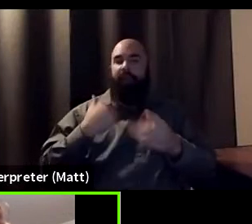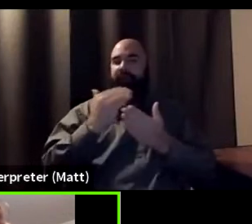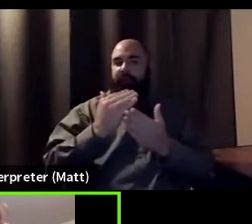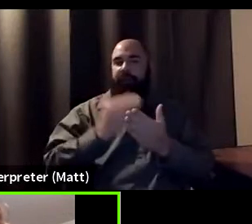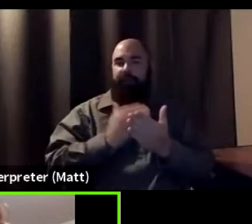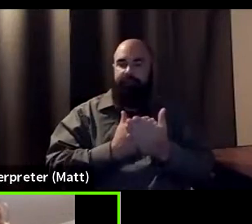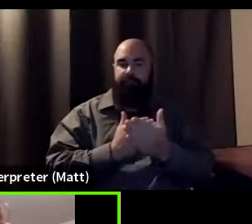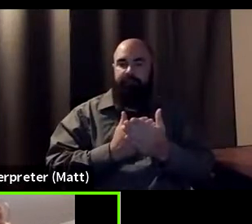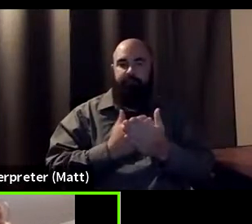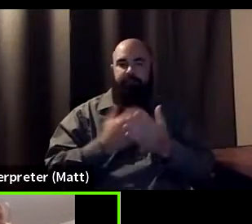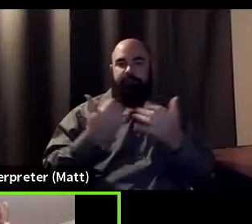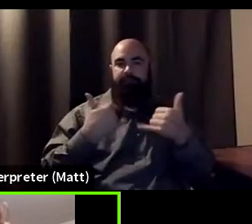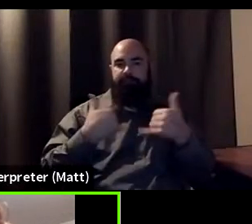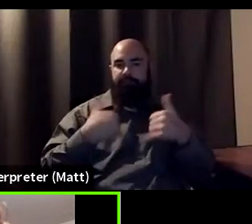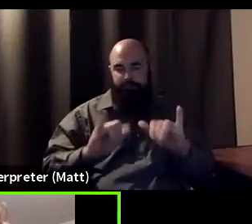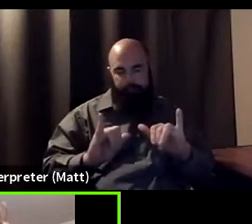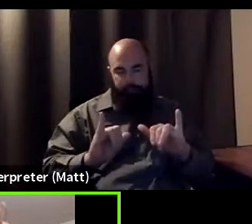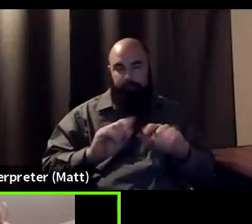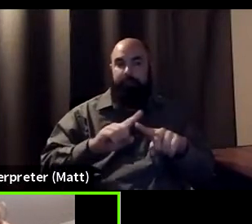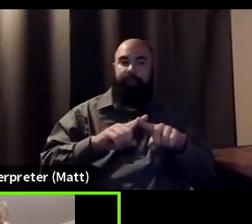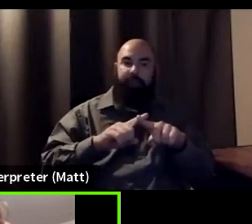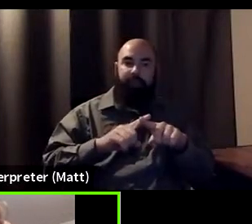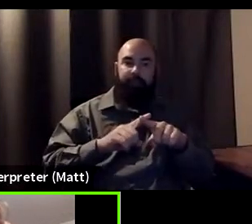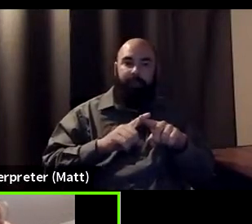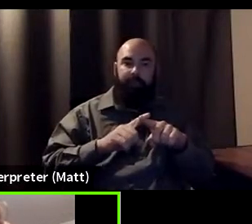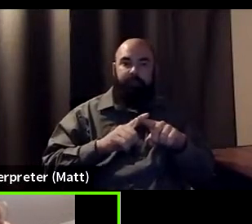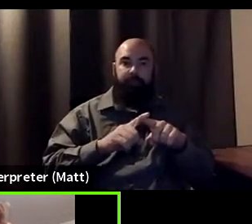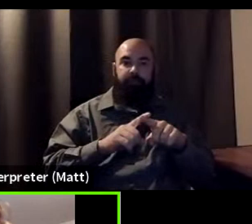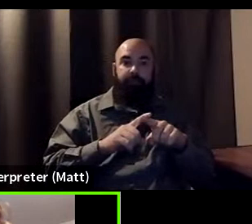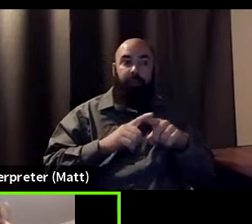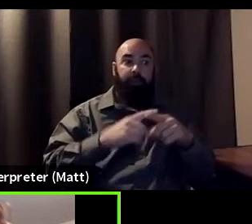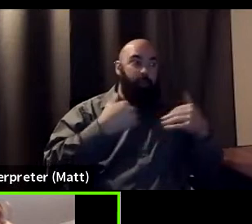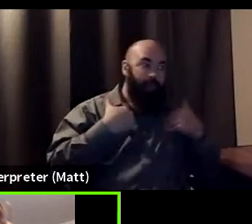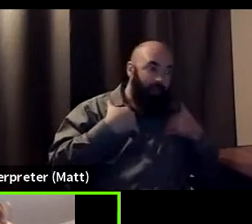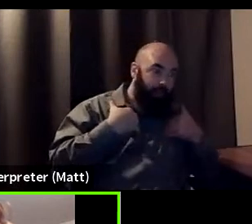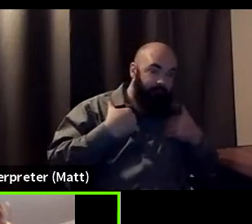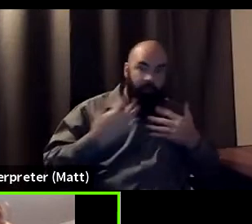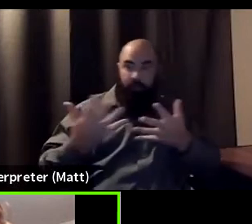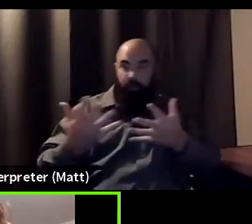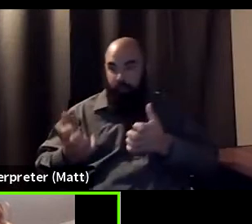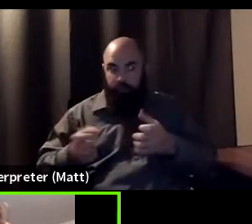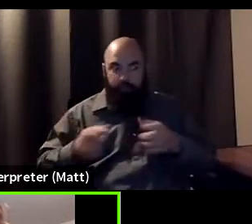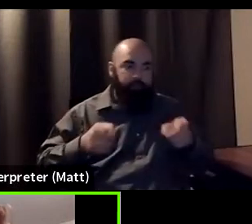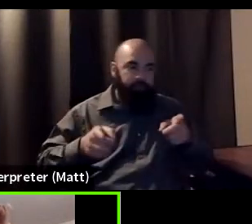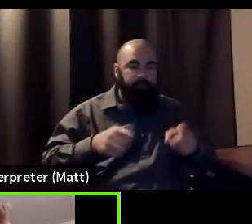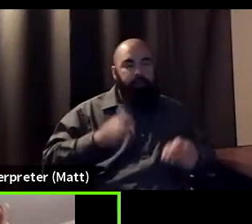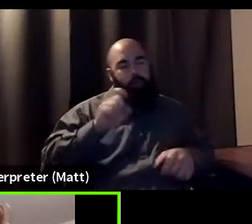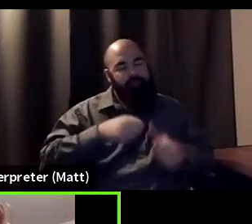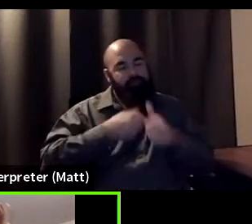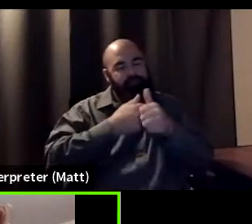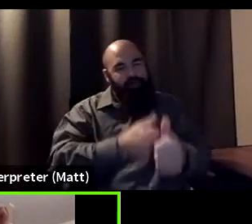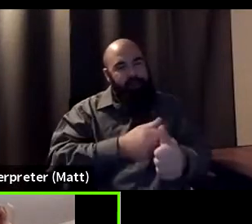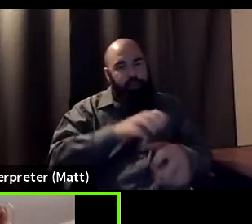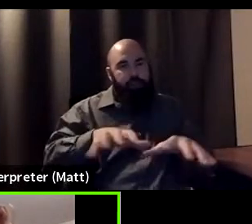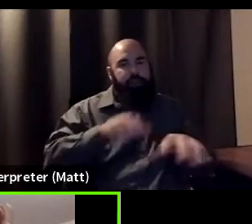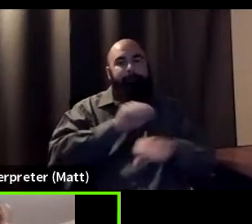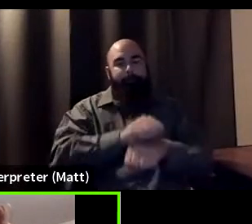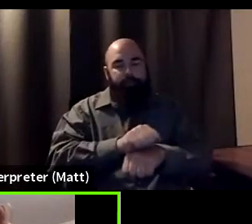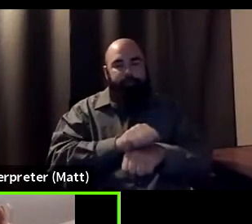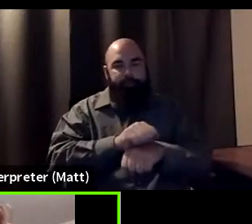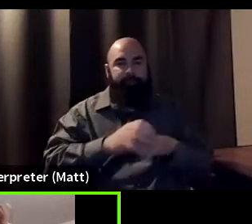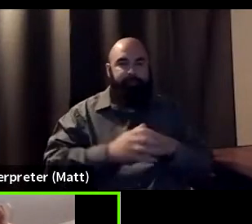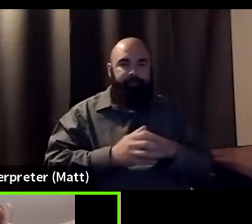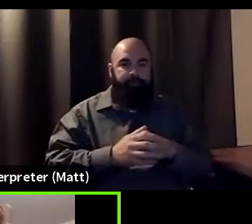still, again, the supply and demand, we still have to have a list. It's all by appointment only. So even if we are doing a site